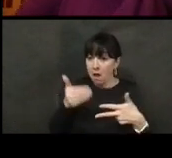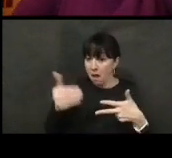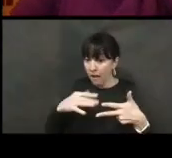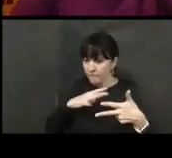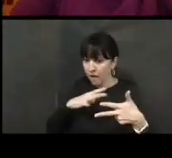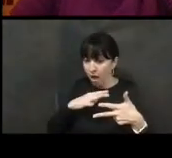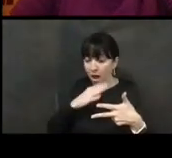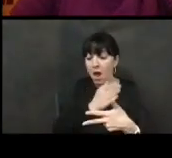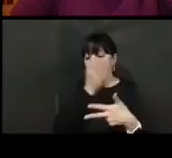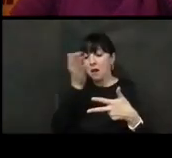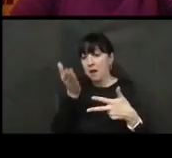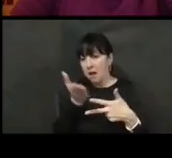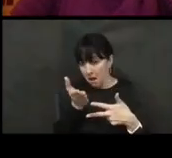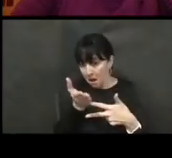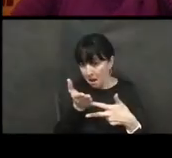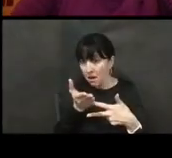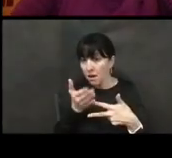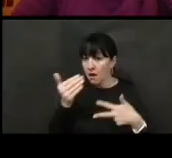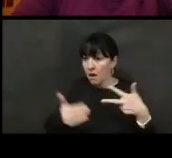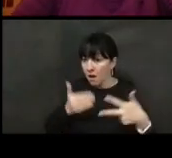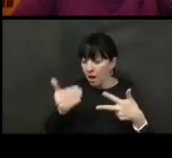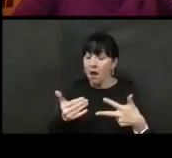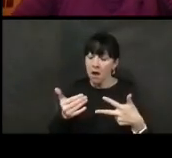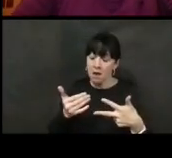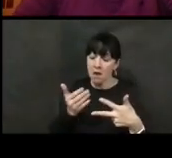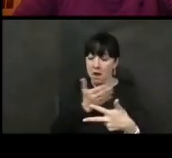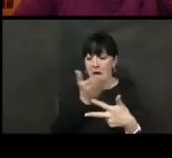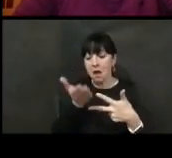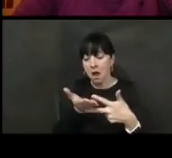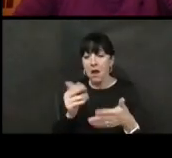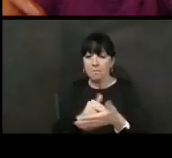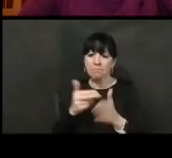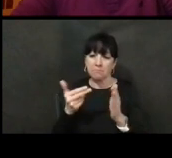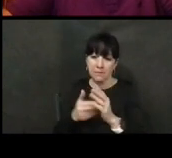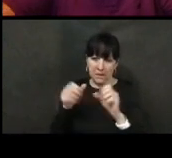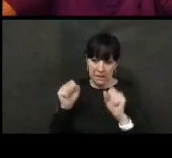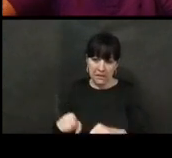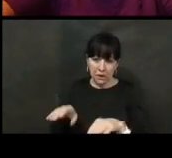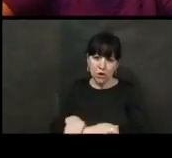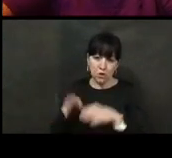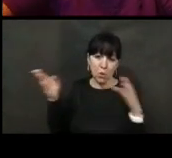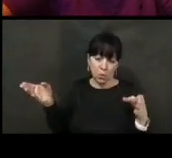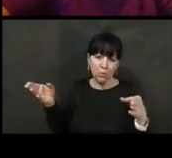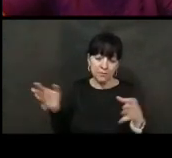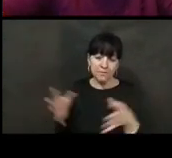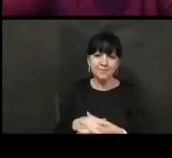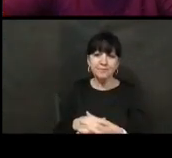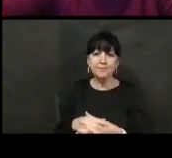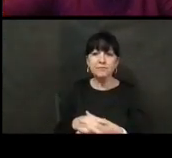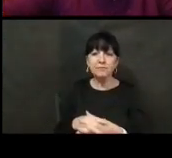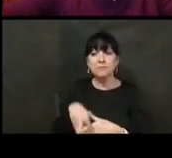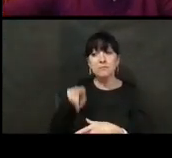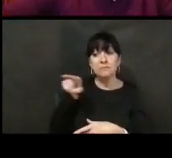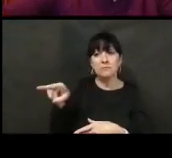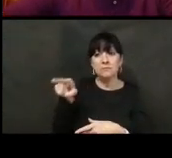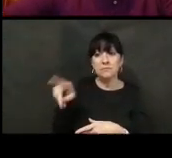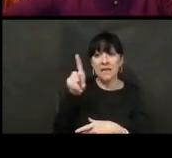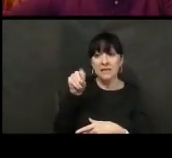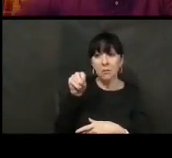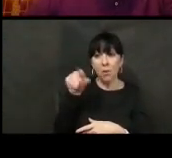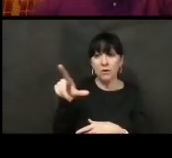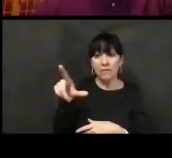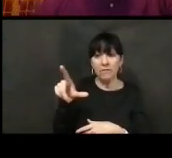Thank you. And Cerron, Secretary Cade, a general question for you at the Department of Labor is, what is the